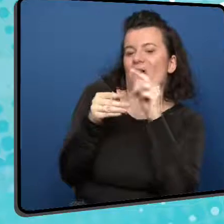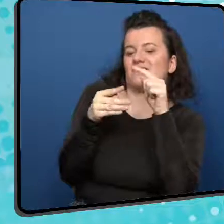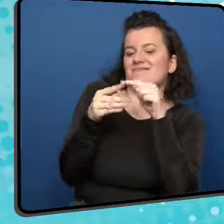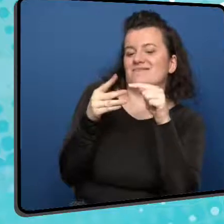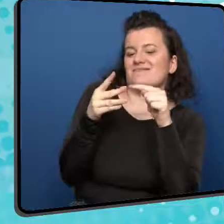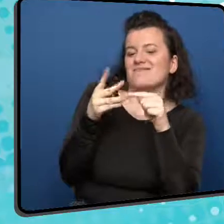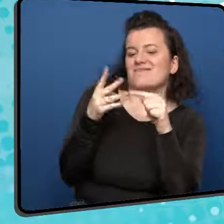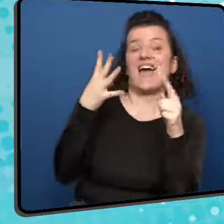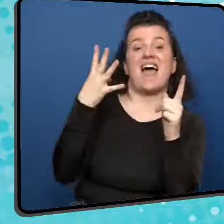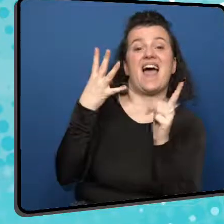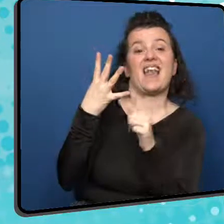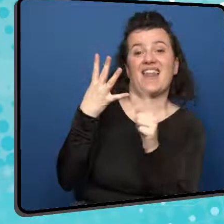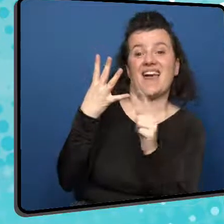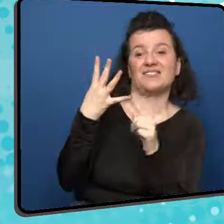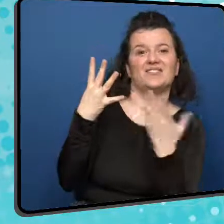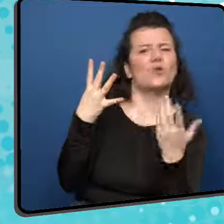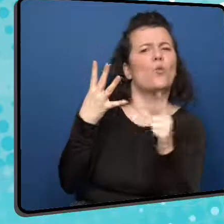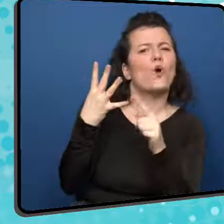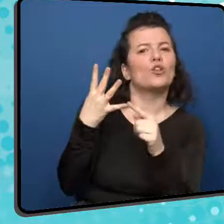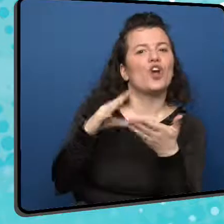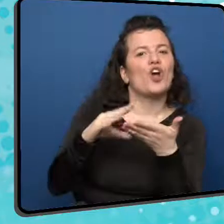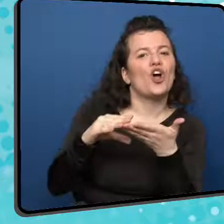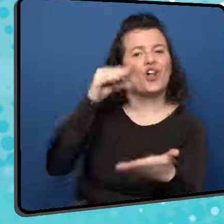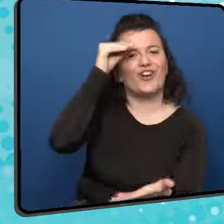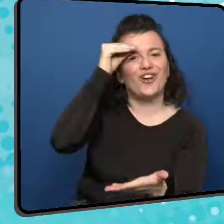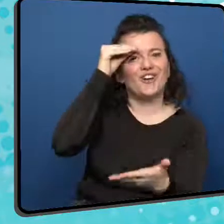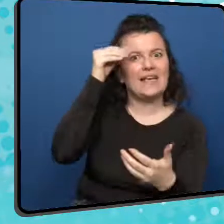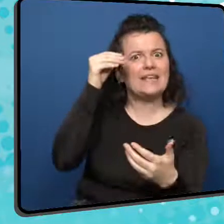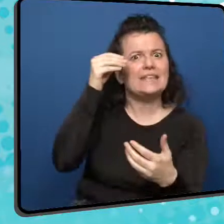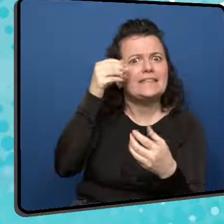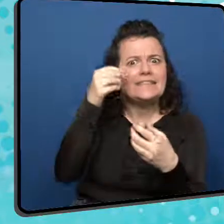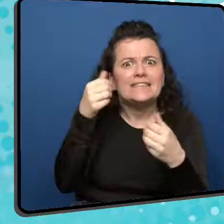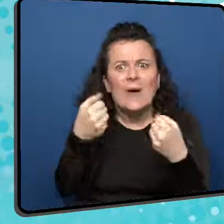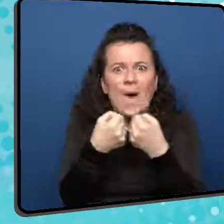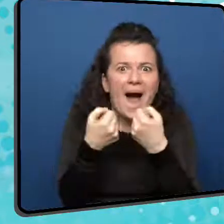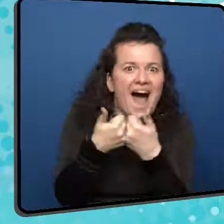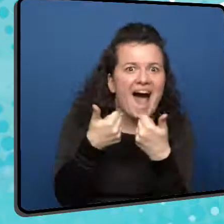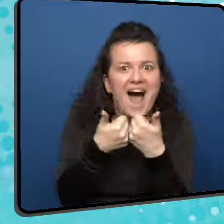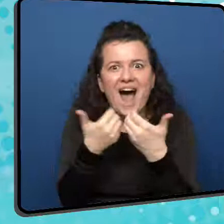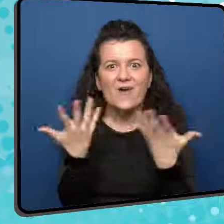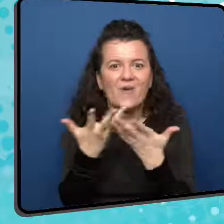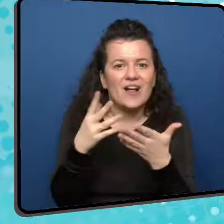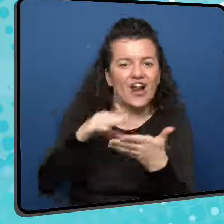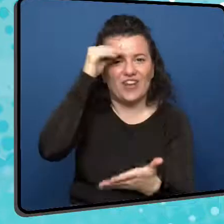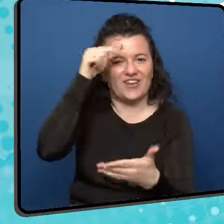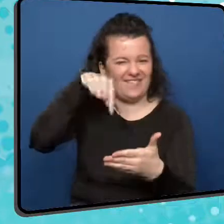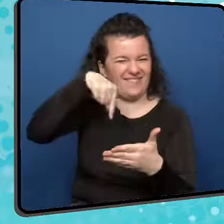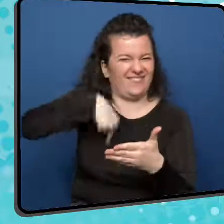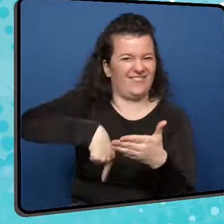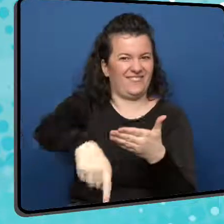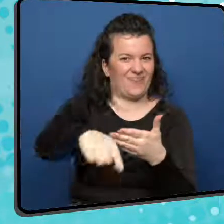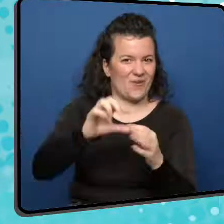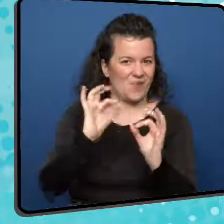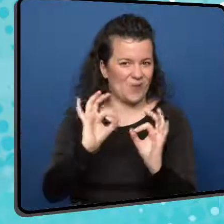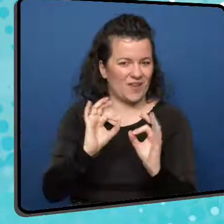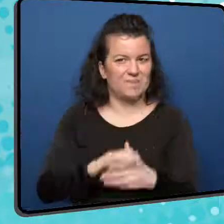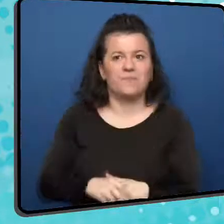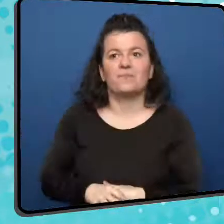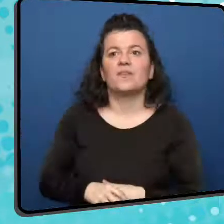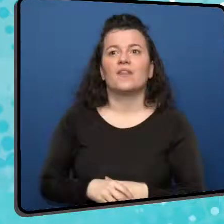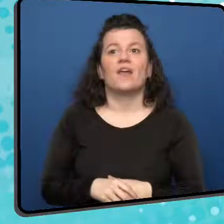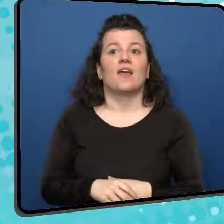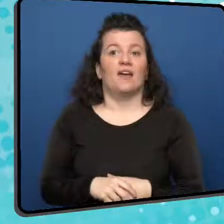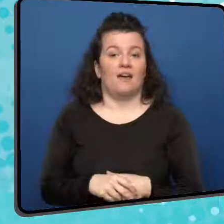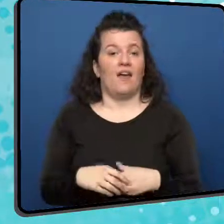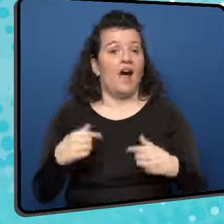about our learning challenge of the week. Yes, I was going to say, so as we were prepping, because obviously we do chat with our